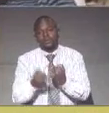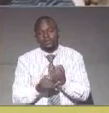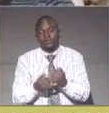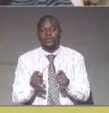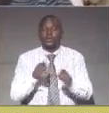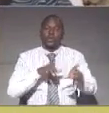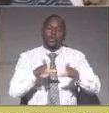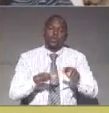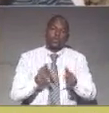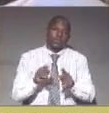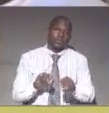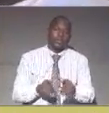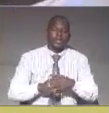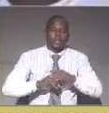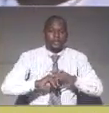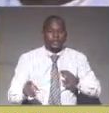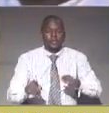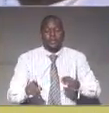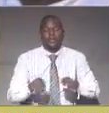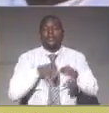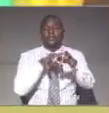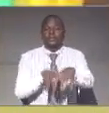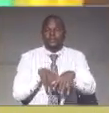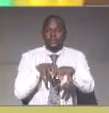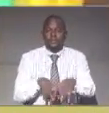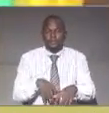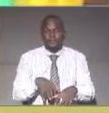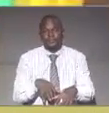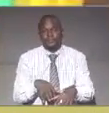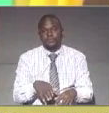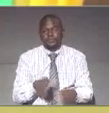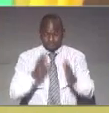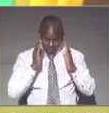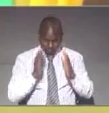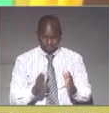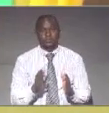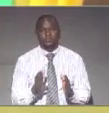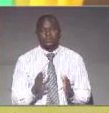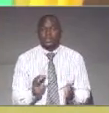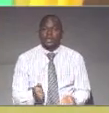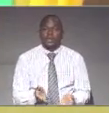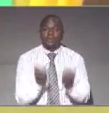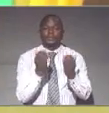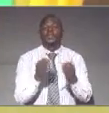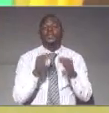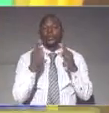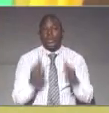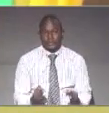local people and refugees in agriculture. The program emphasizes increase in